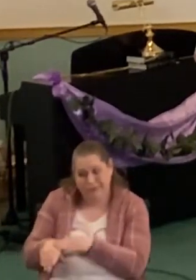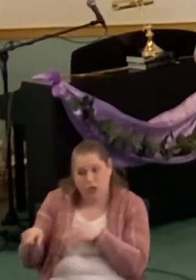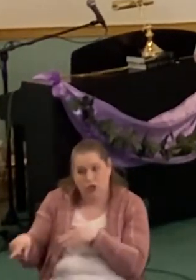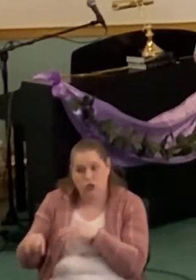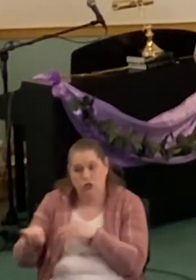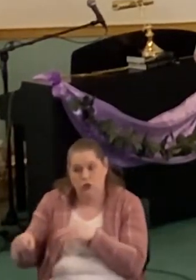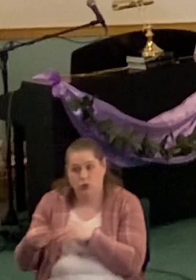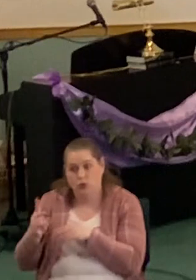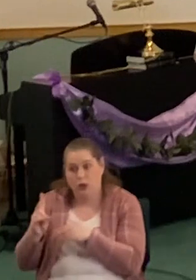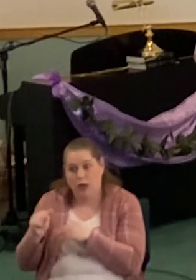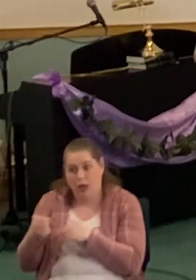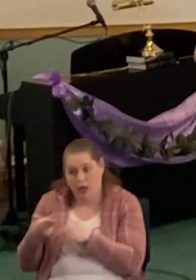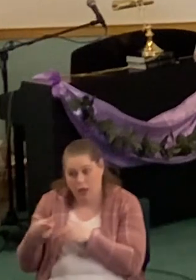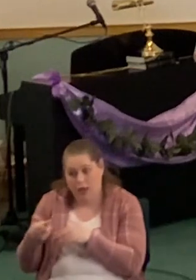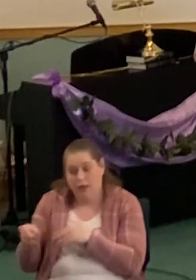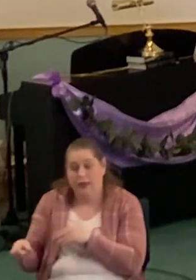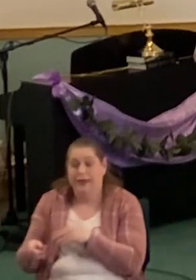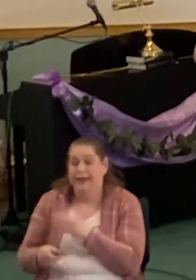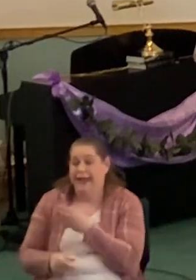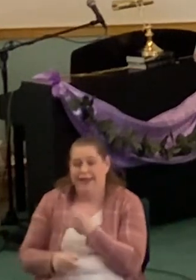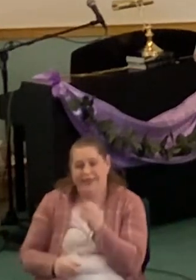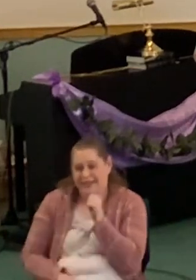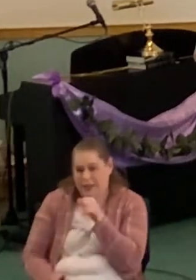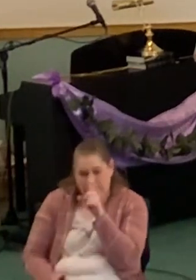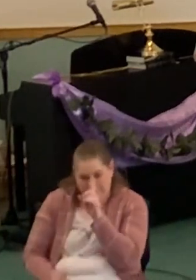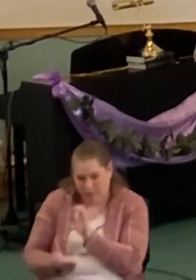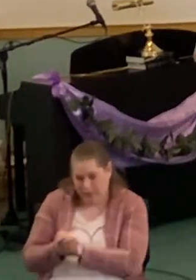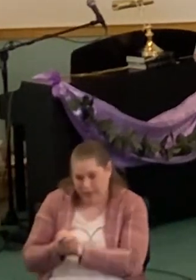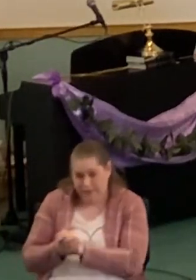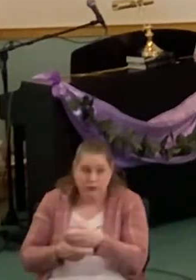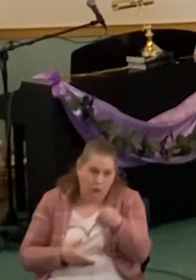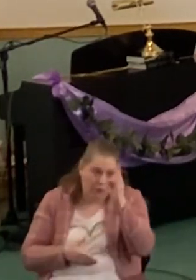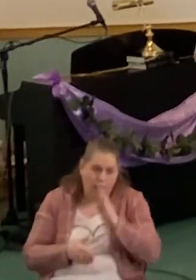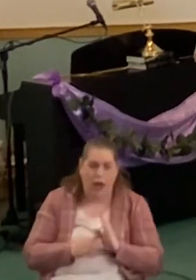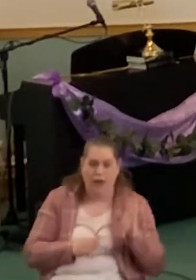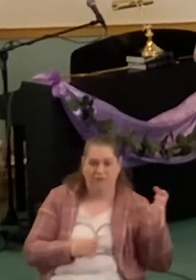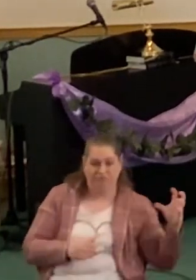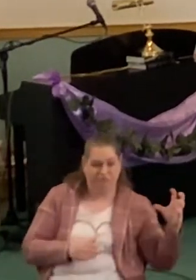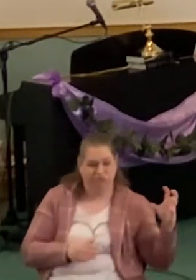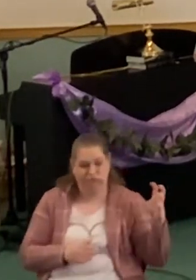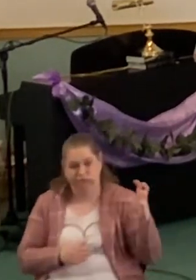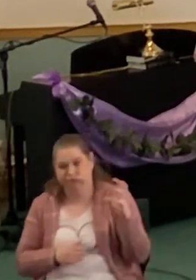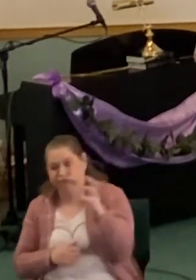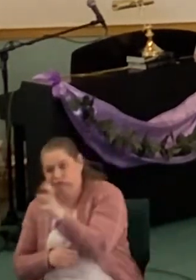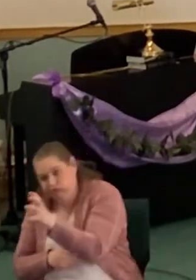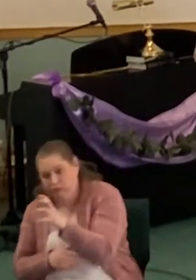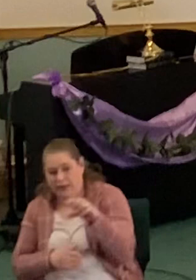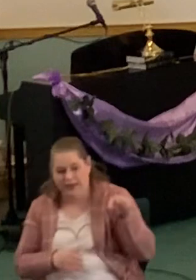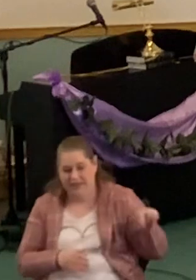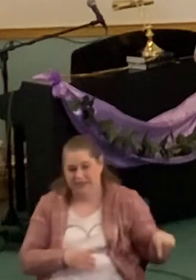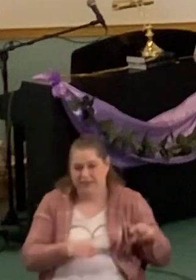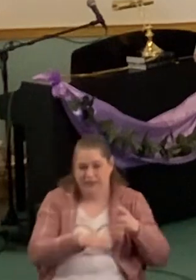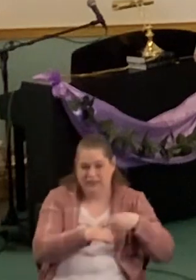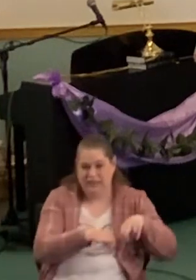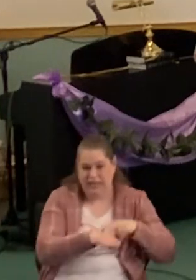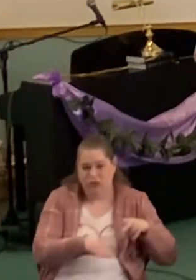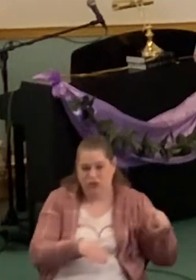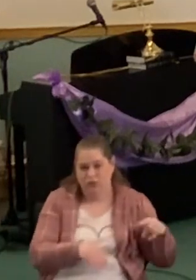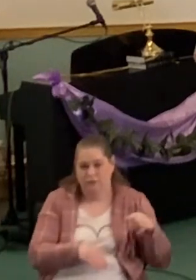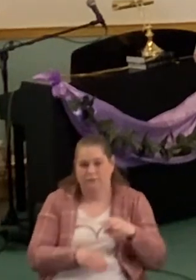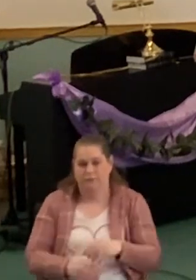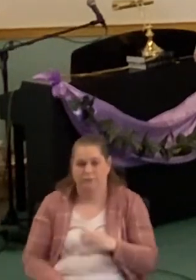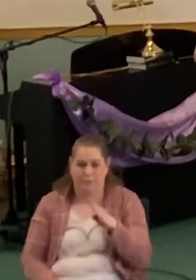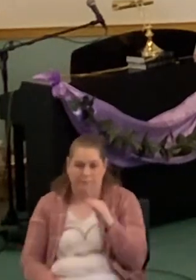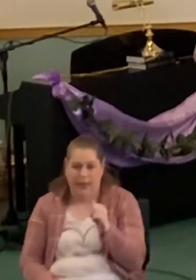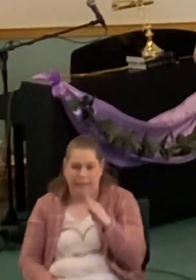didn't believe the prophets. And so God sends these Gentile nations. God has to deal